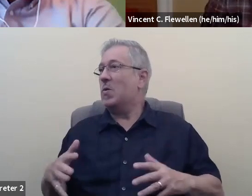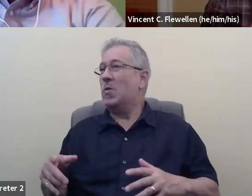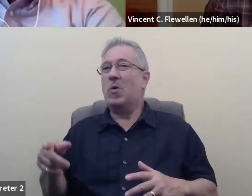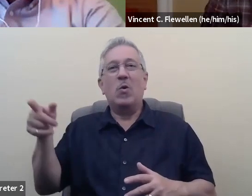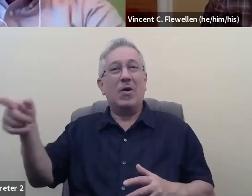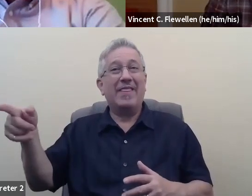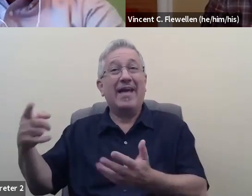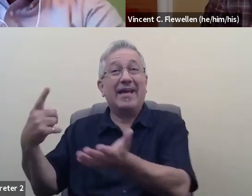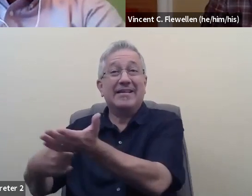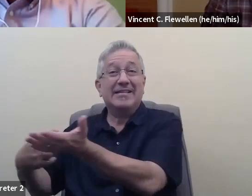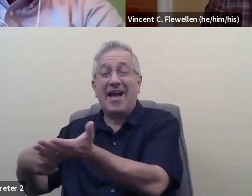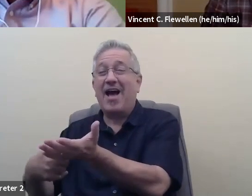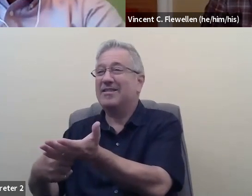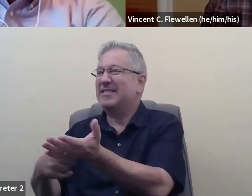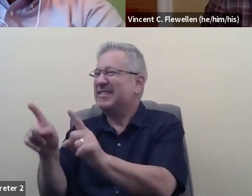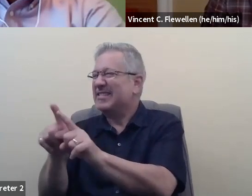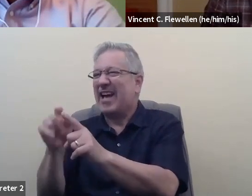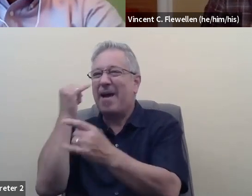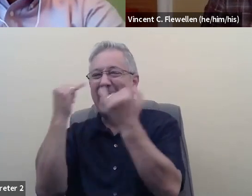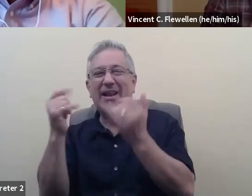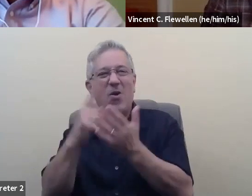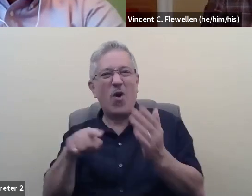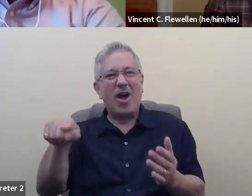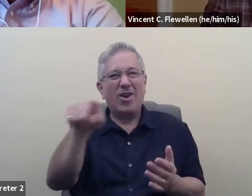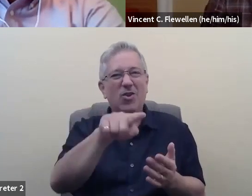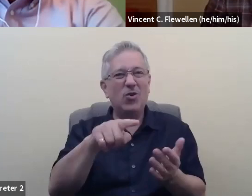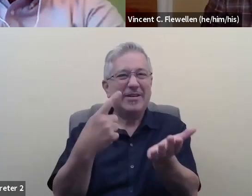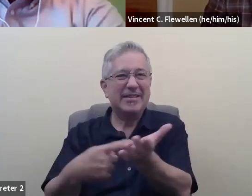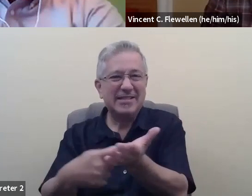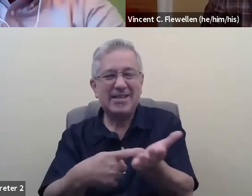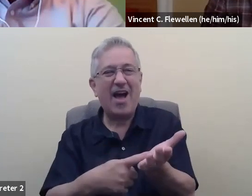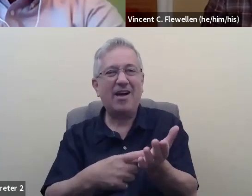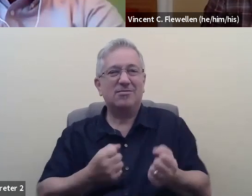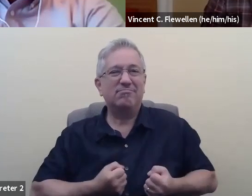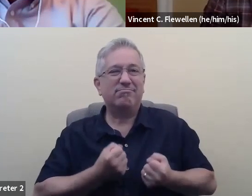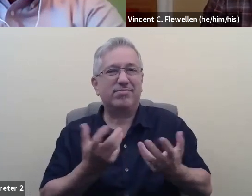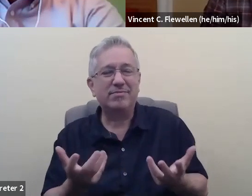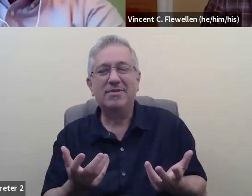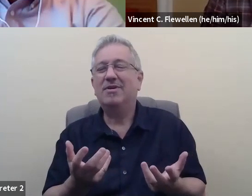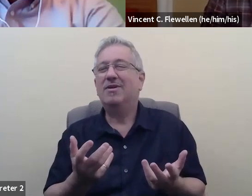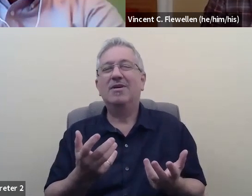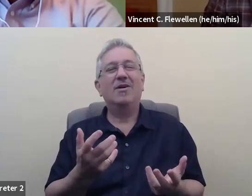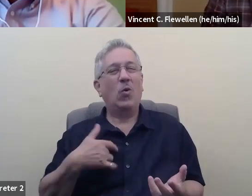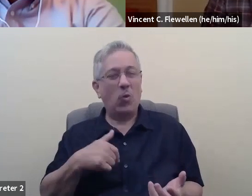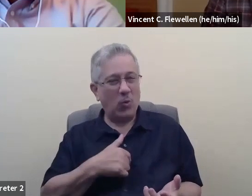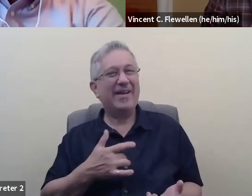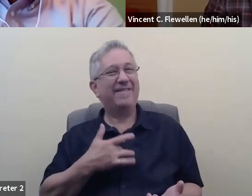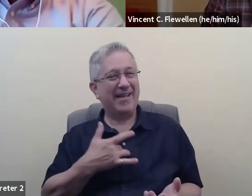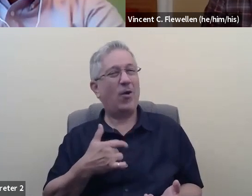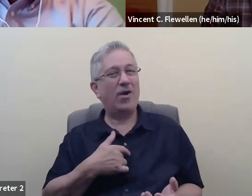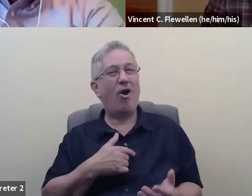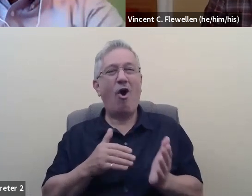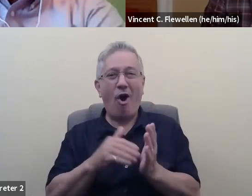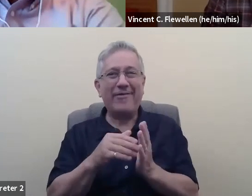expressed today, that a lot of you really felt like you were just fighting to keep leaders looking at